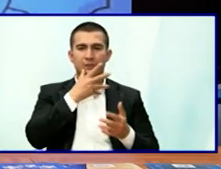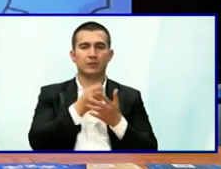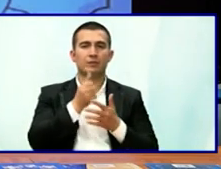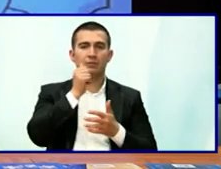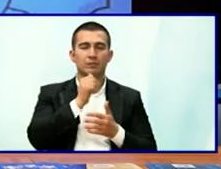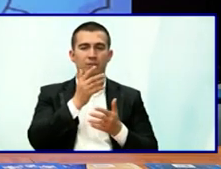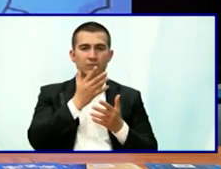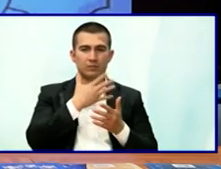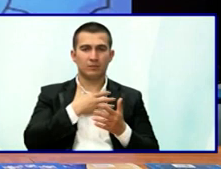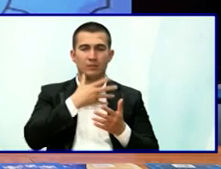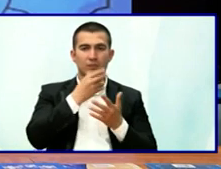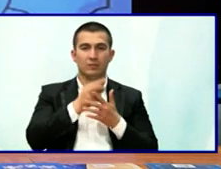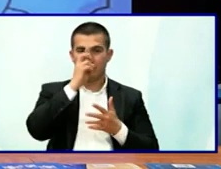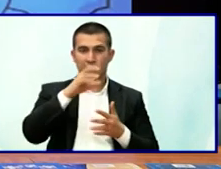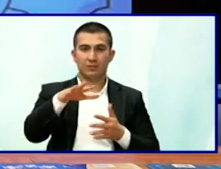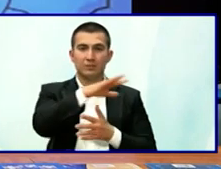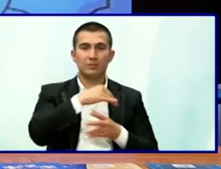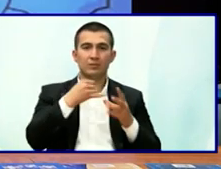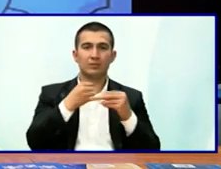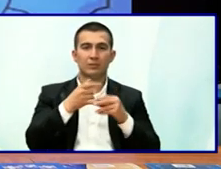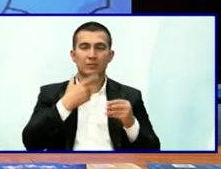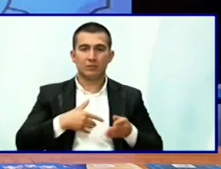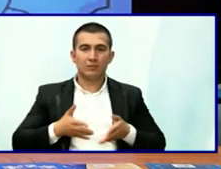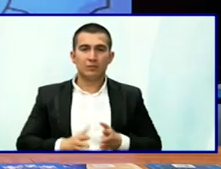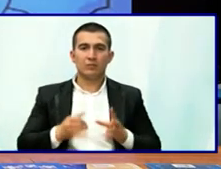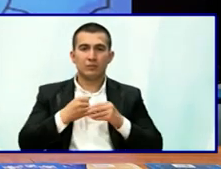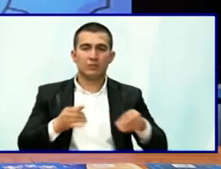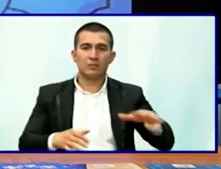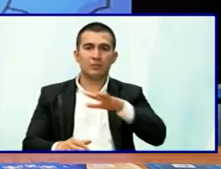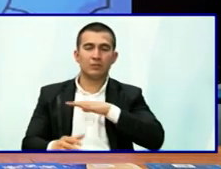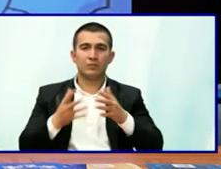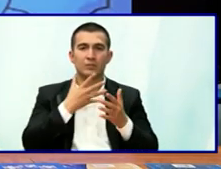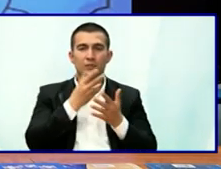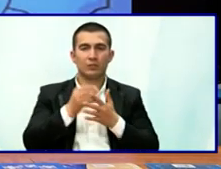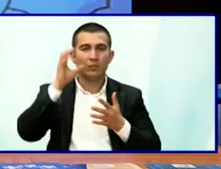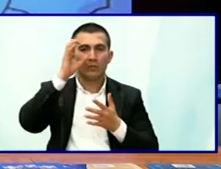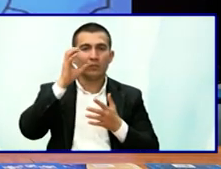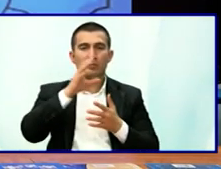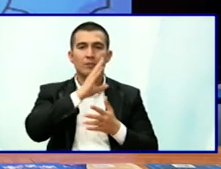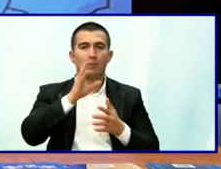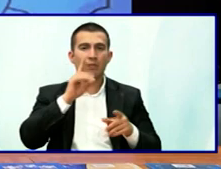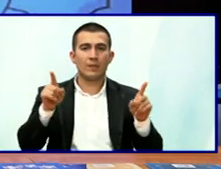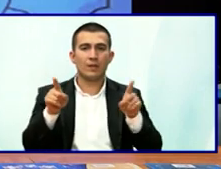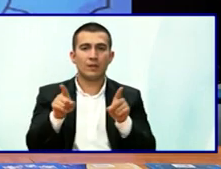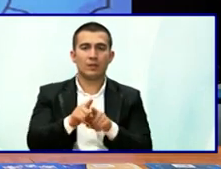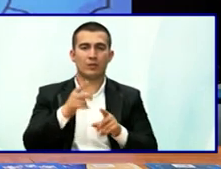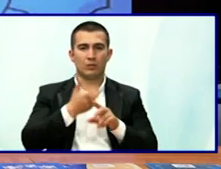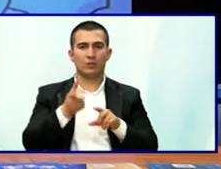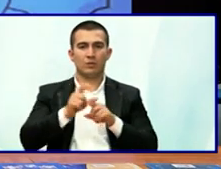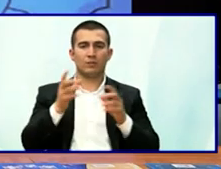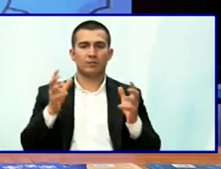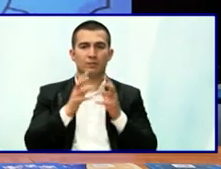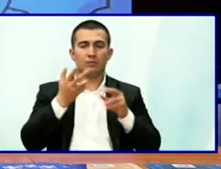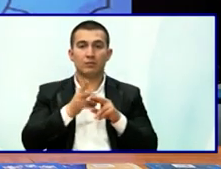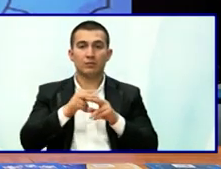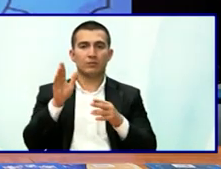qiyoslashimiz bejizdan emas. Ona yagona, vatan yagona. Ularni tanlab bo'lmaydi, ularni bir-biridan ajratib